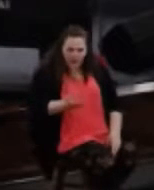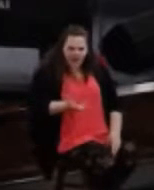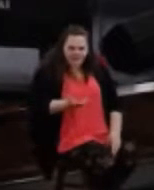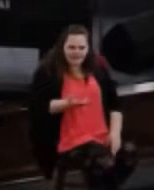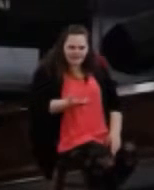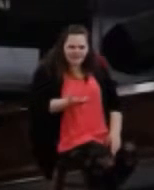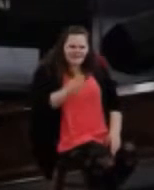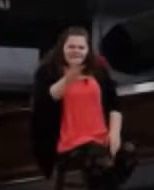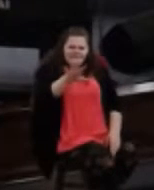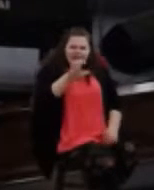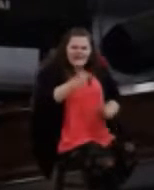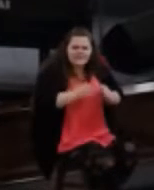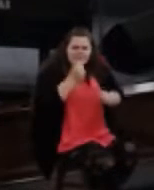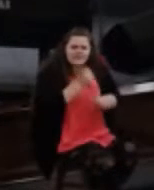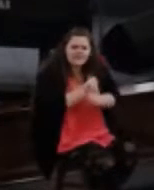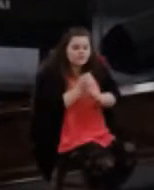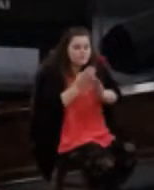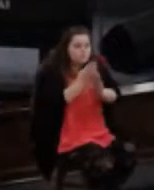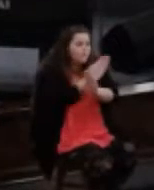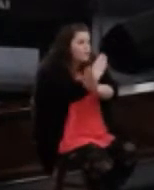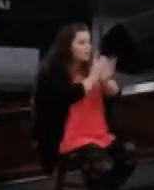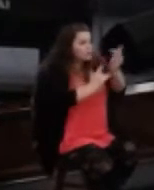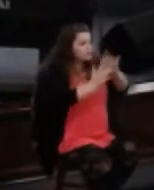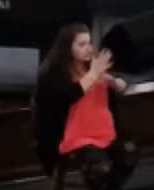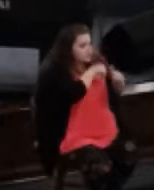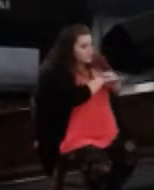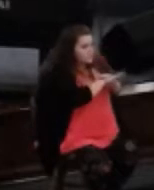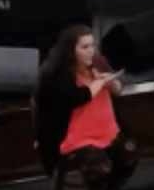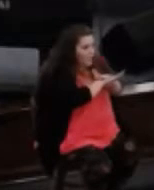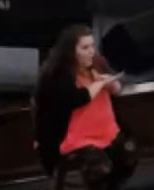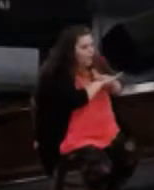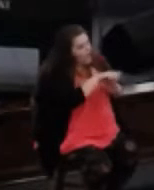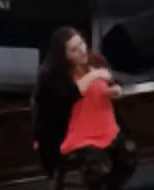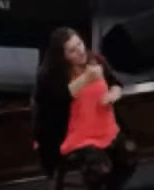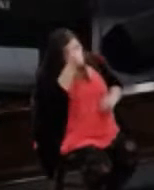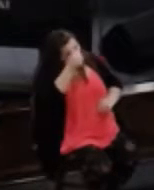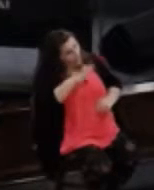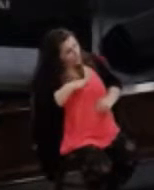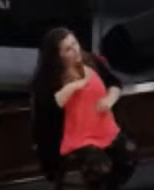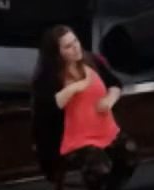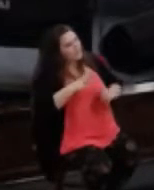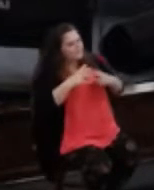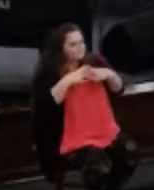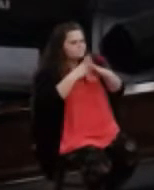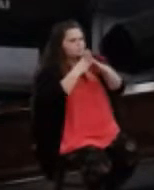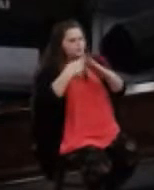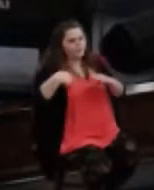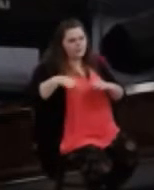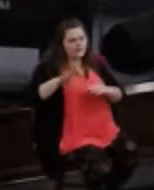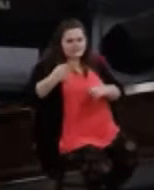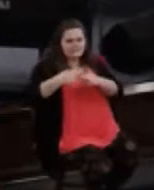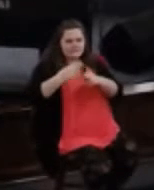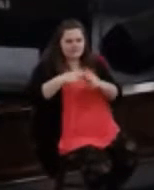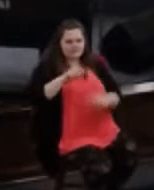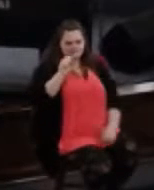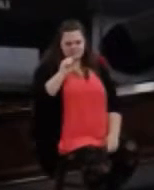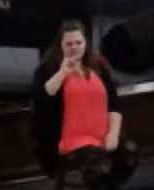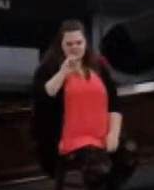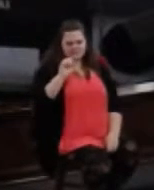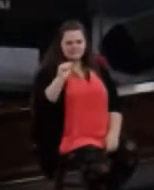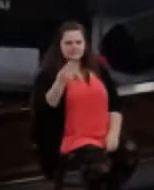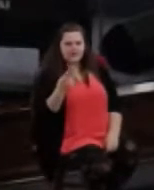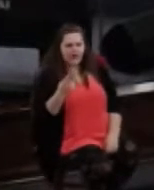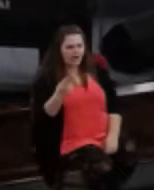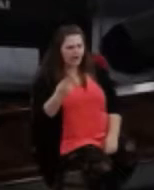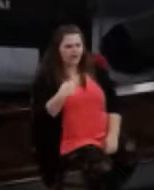mean, 500 years before Jesus was born, another man formed a religion. His name was